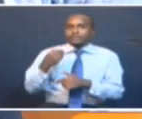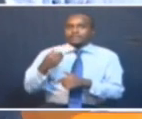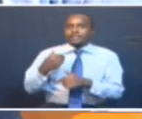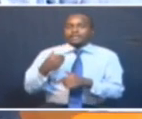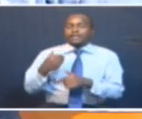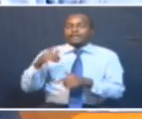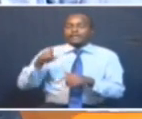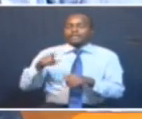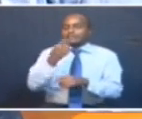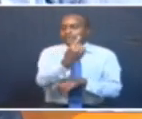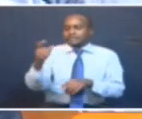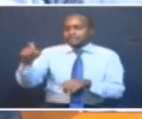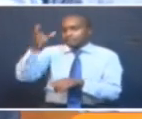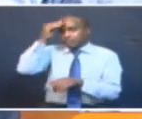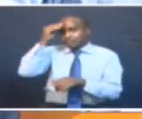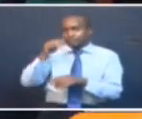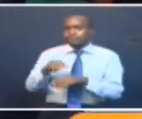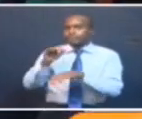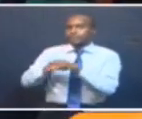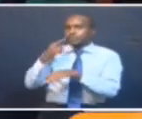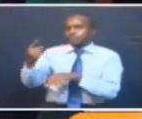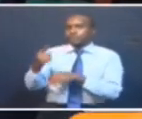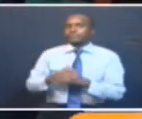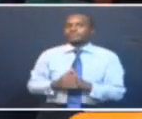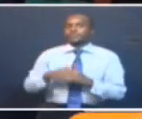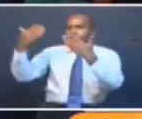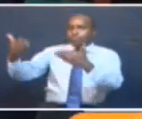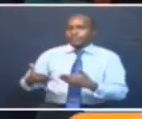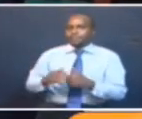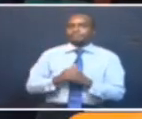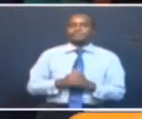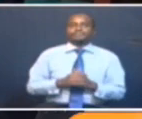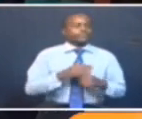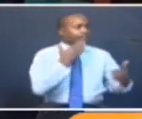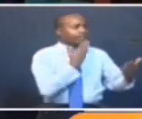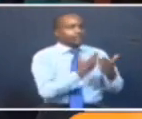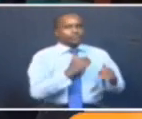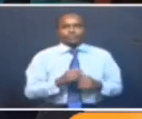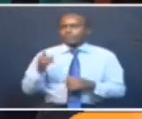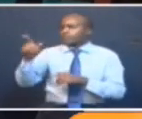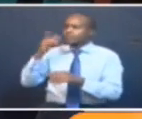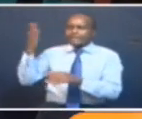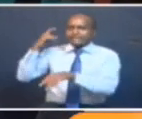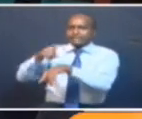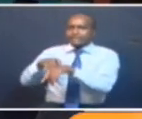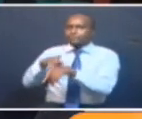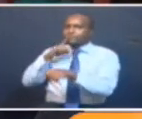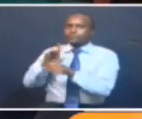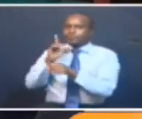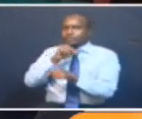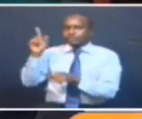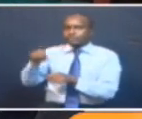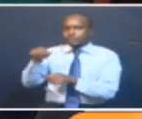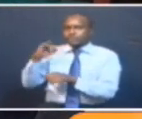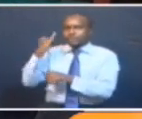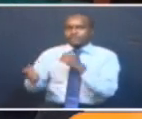for every one of us. Manu, good to see you. Thank you. Welcome. Thank you. You kept your word last time. You canceled on me last